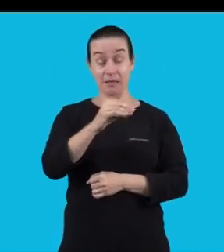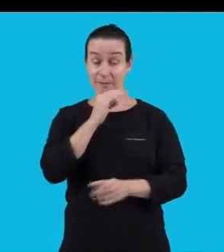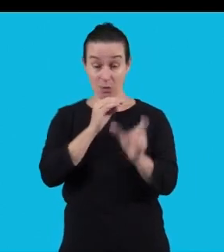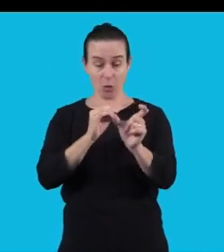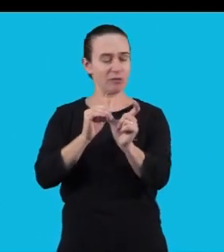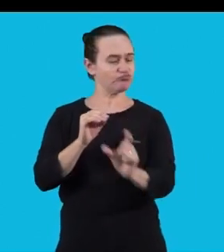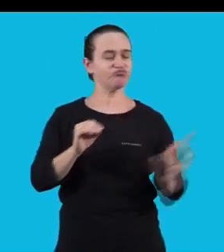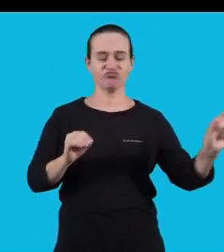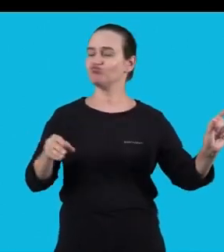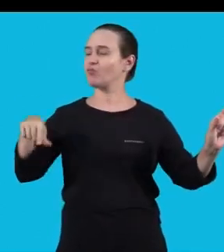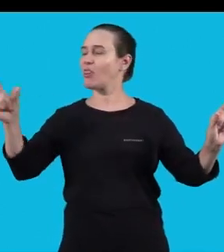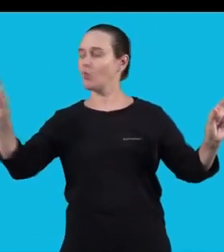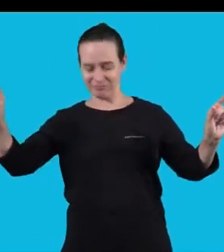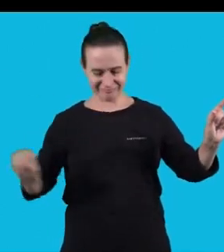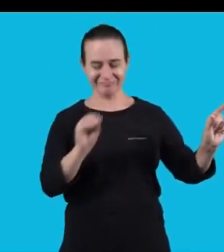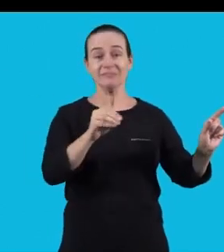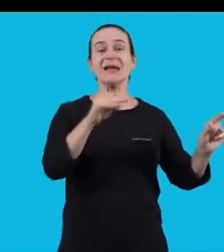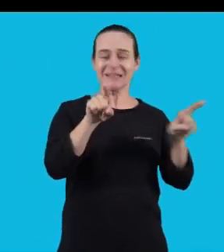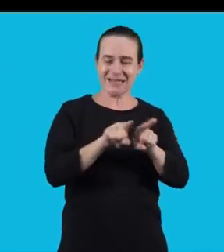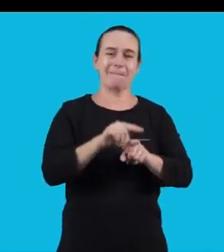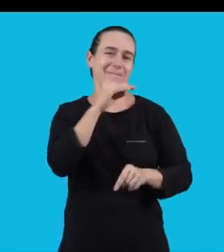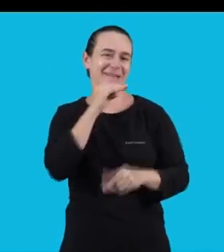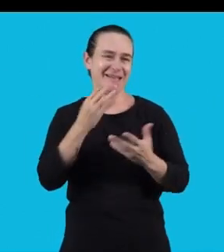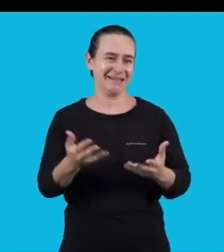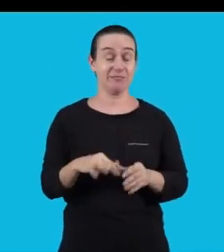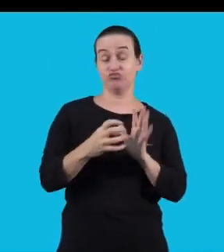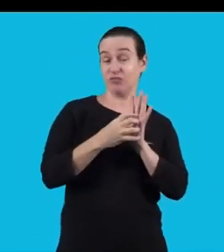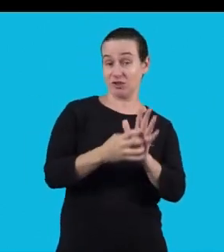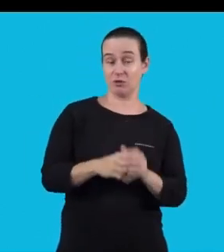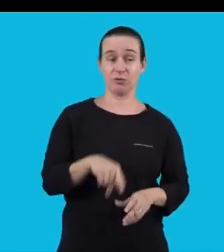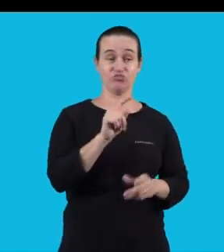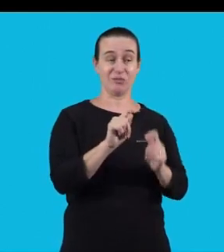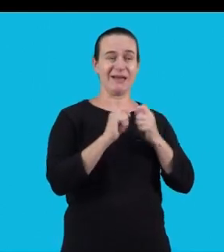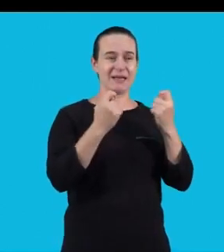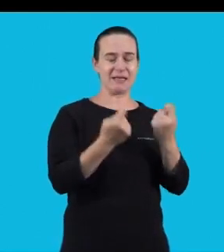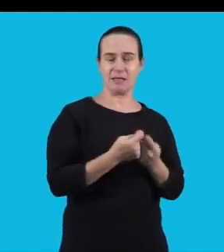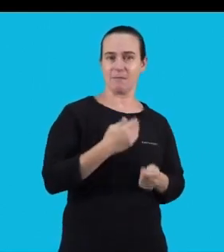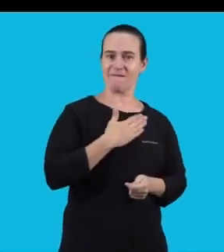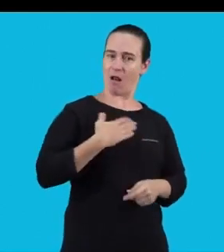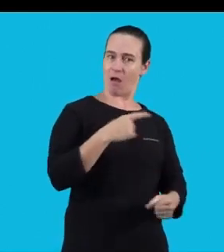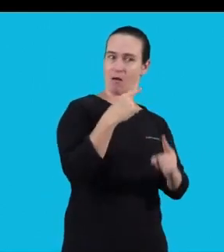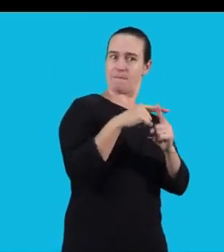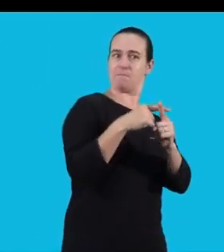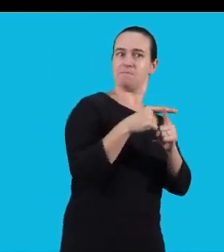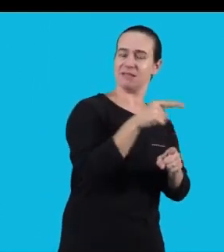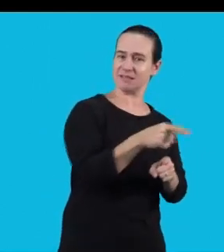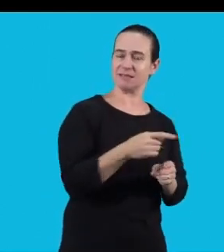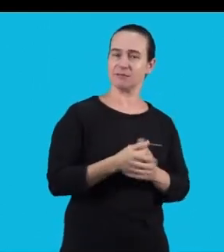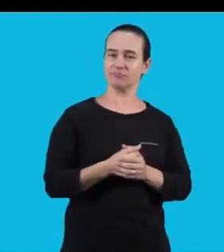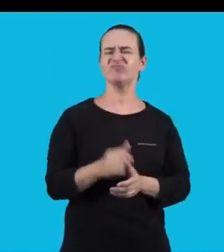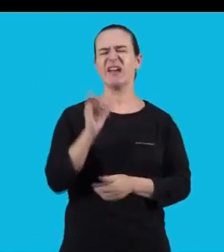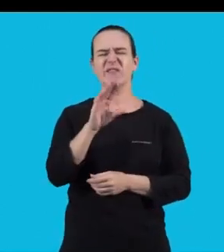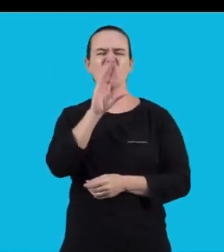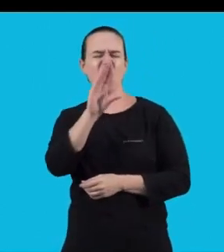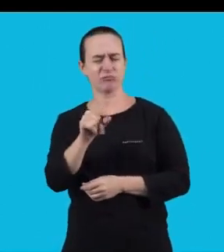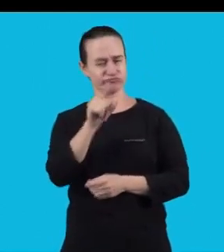sentence without changing the meaning. Now let's look at this example. The team felt optimistic. If you were